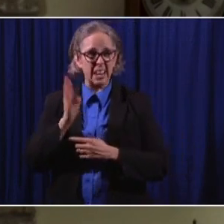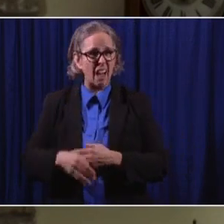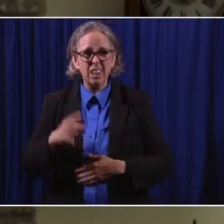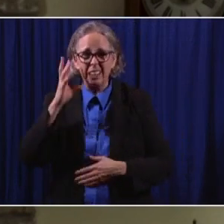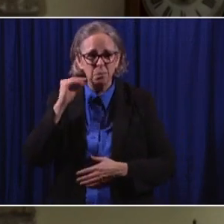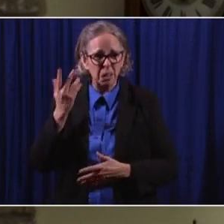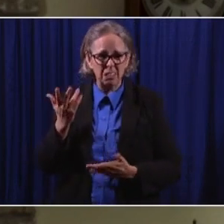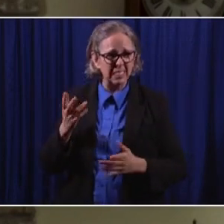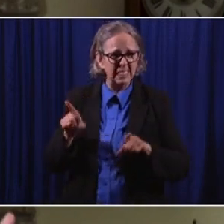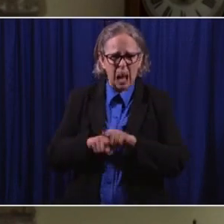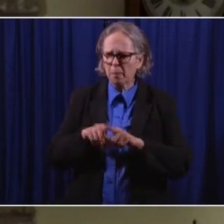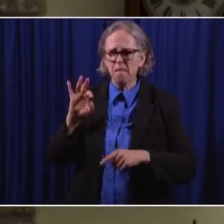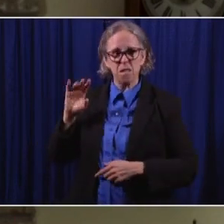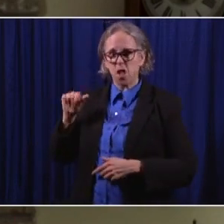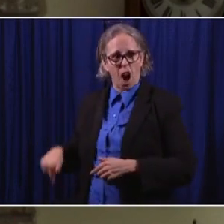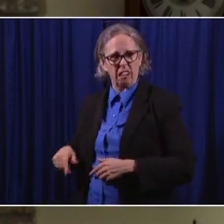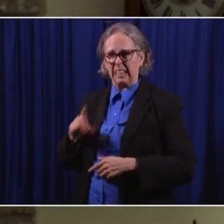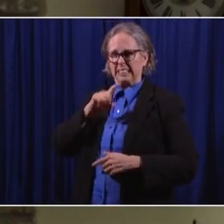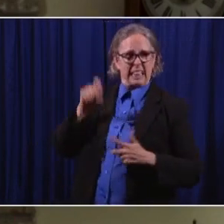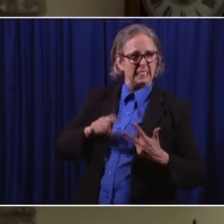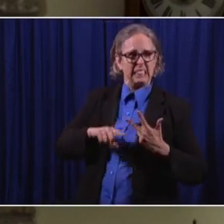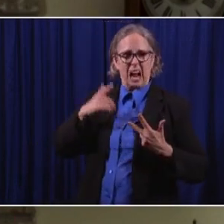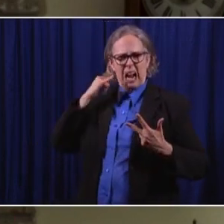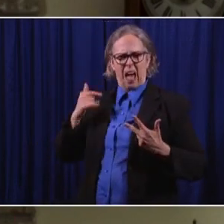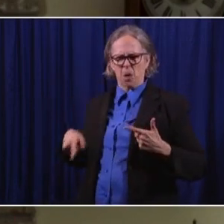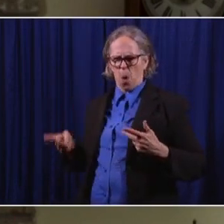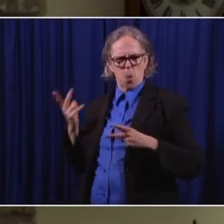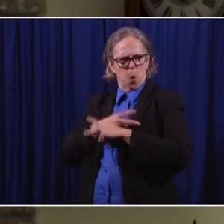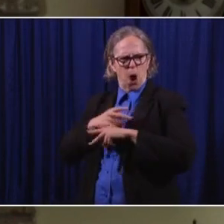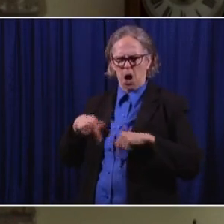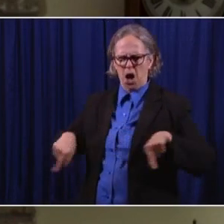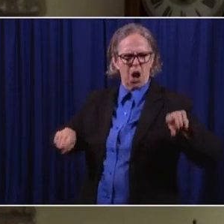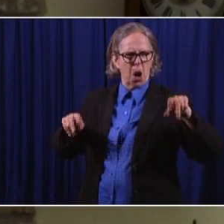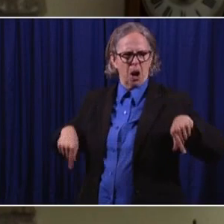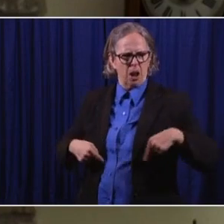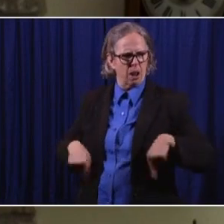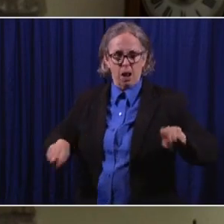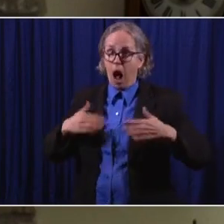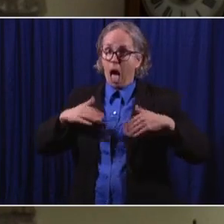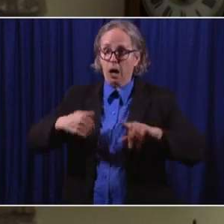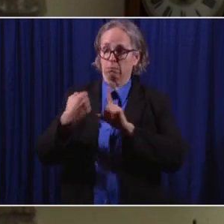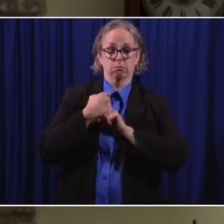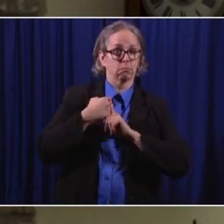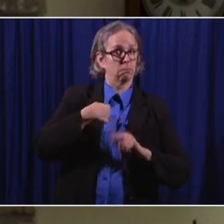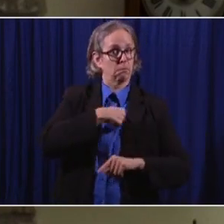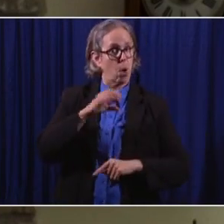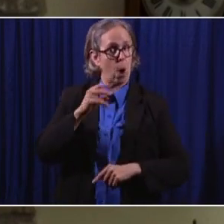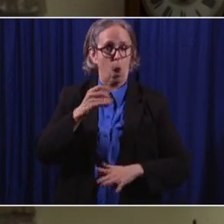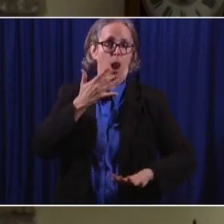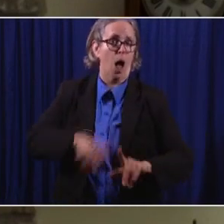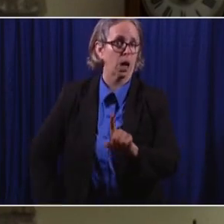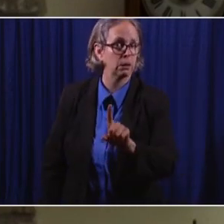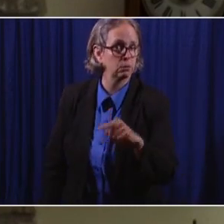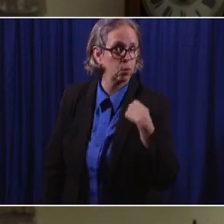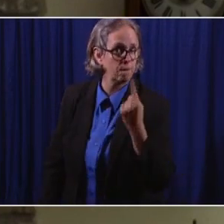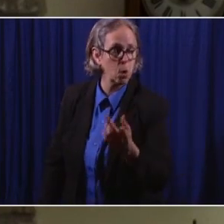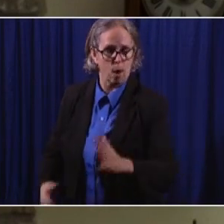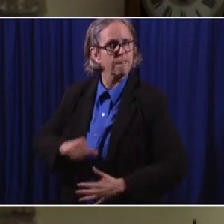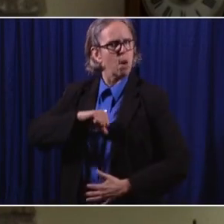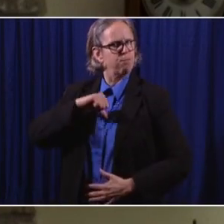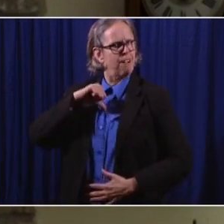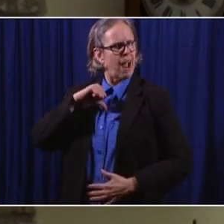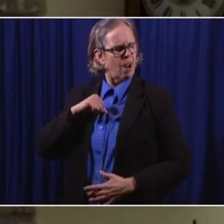one point, Texas was, California was at one point, in South Dakota. You go on and on, go through the different states. We've not